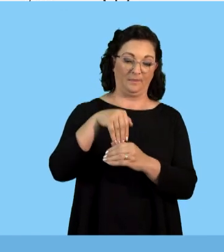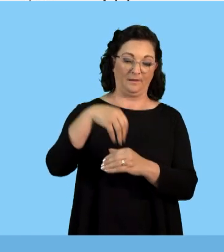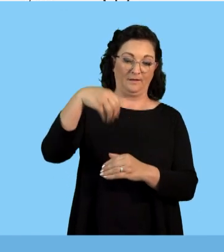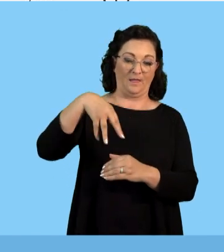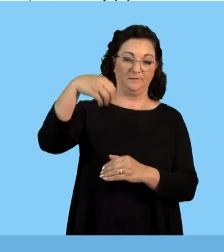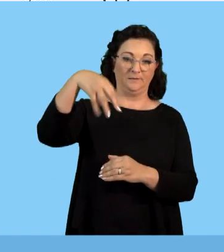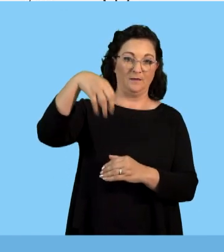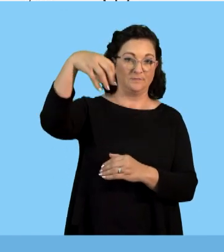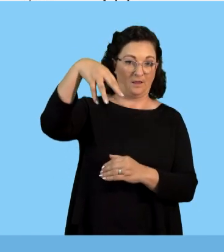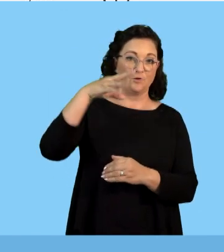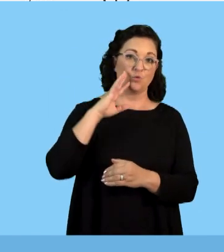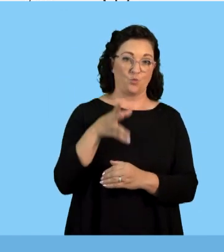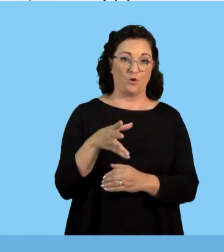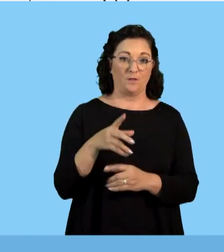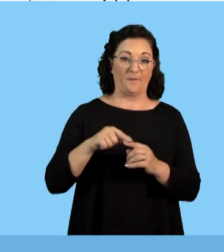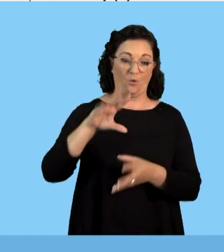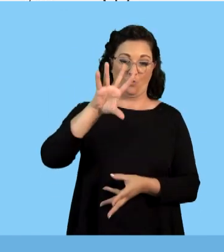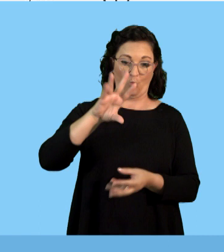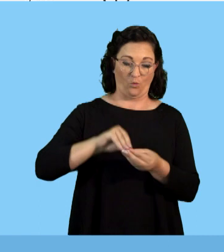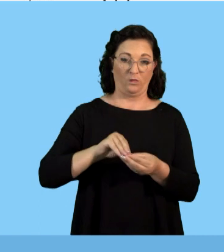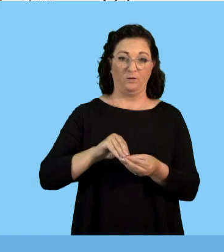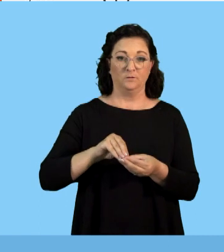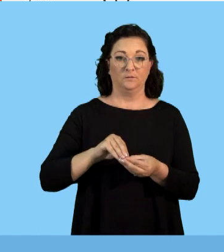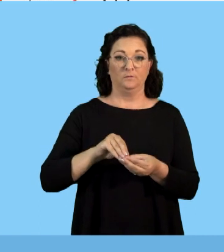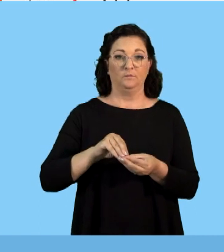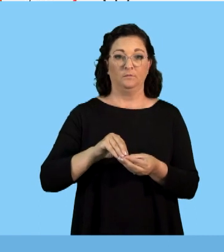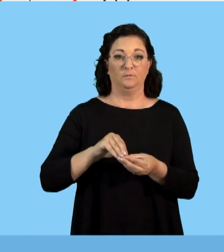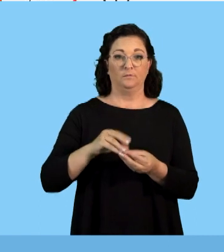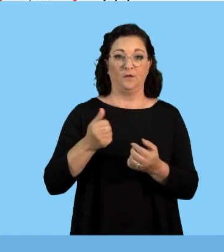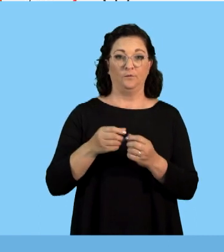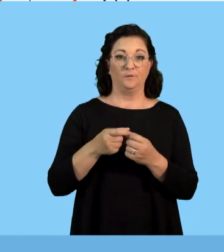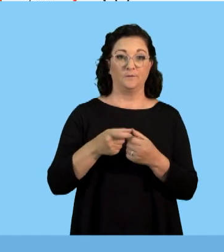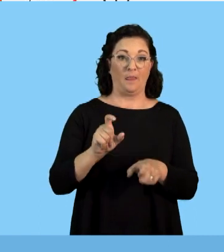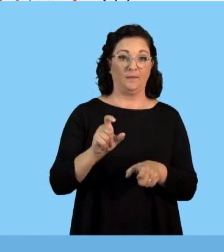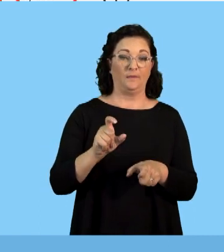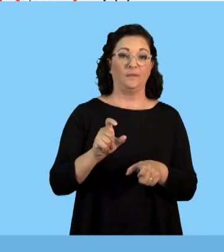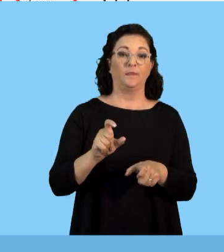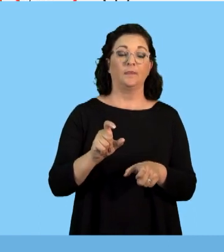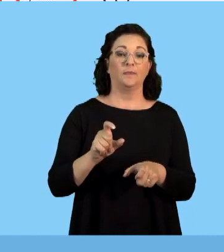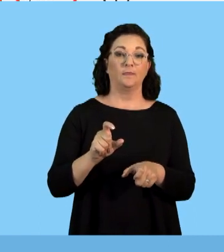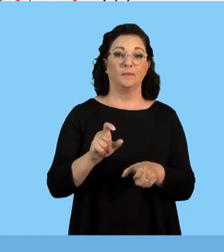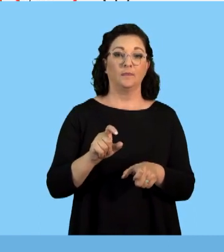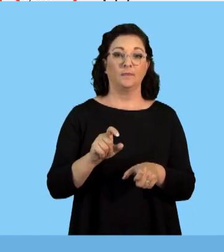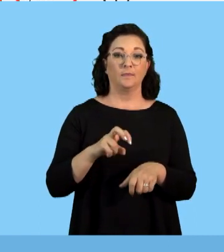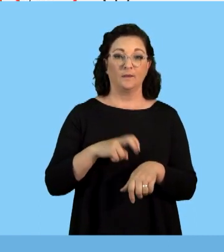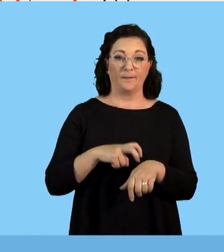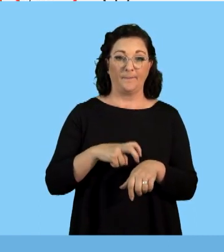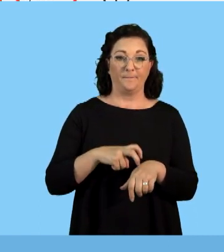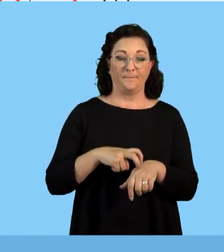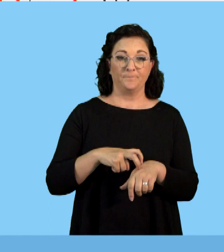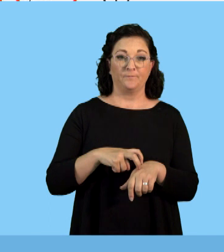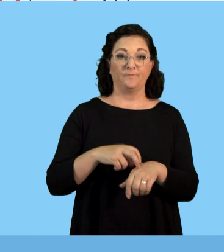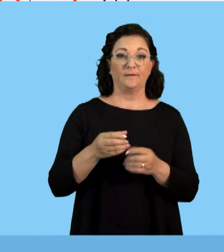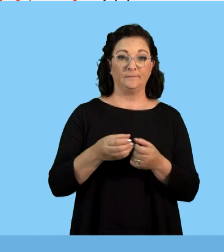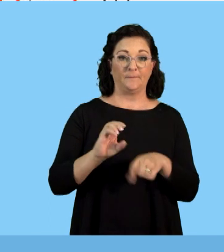through the third light bulb. However, when you add all of these currents that has split, remember that when it gets to this point, it